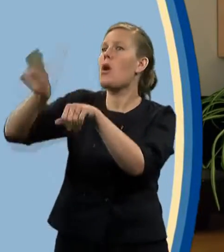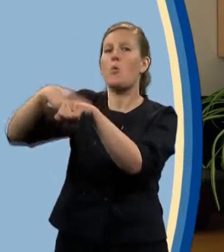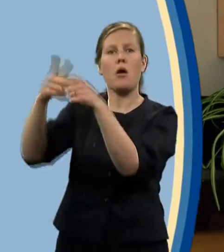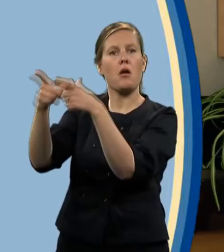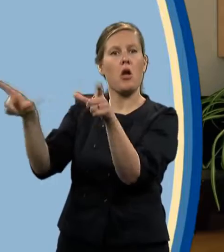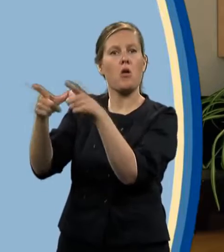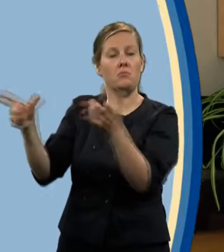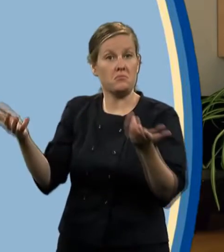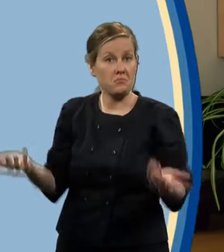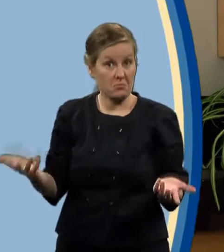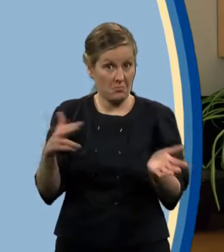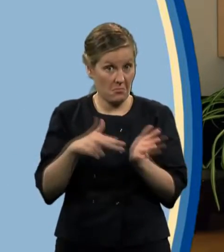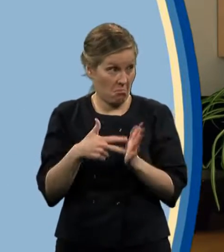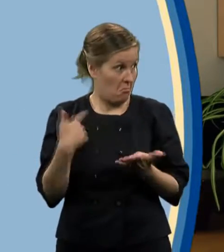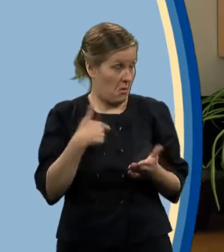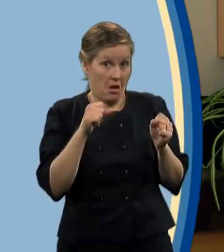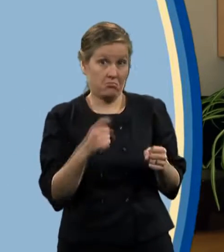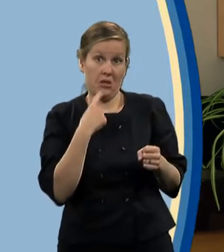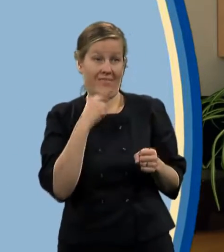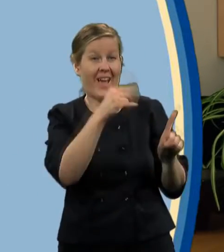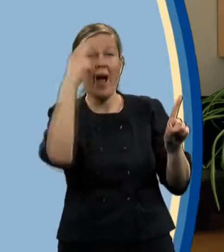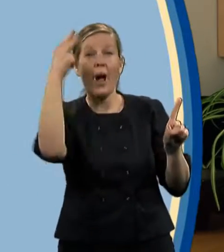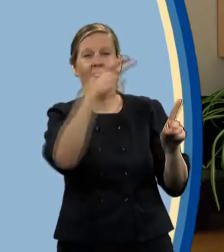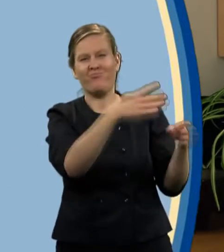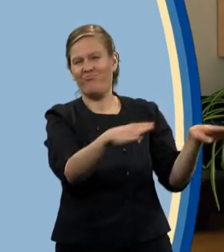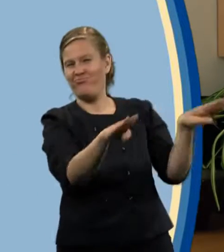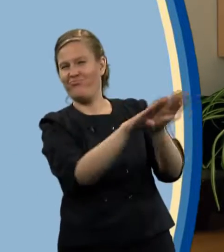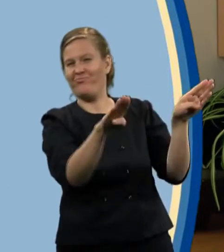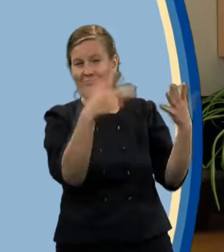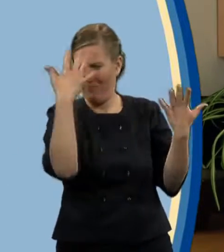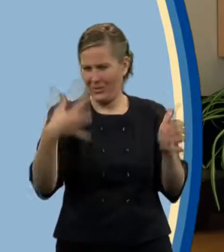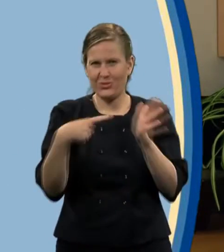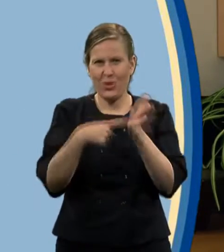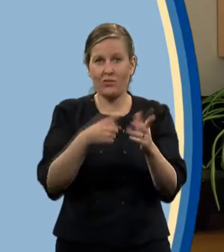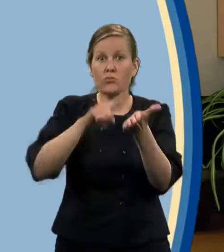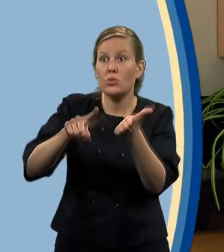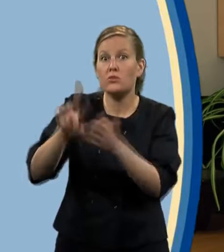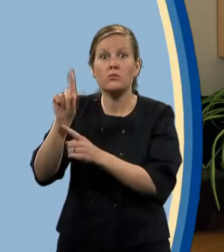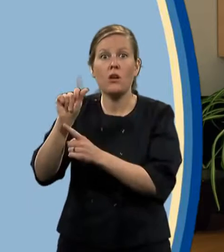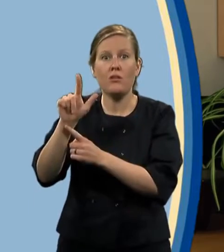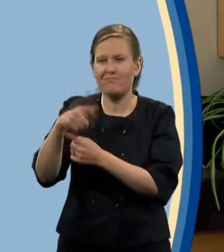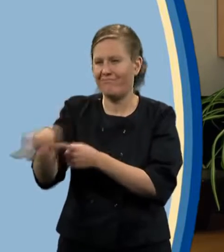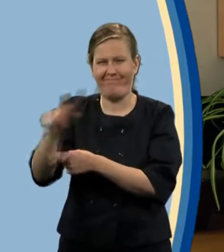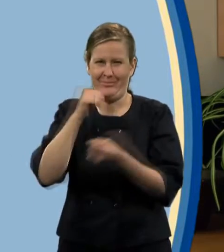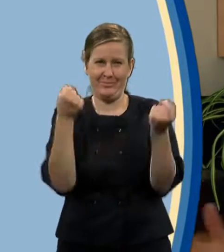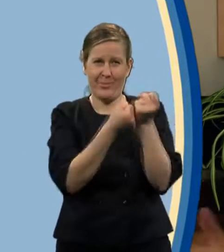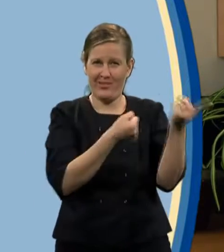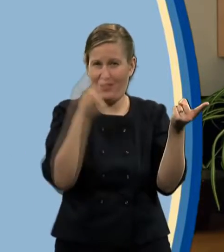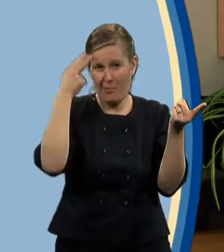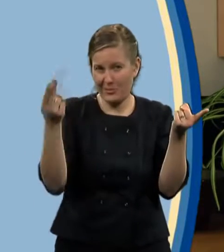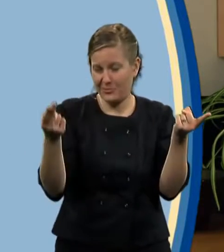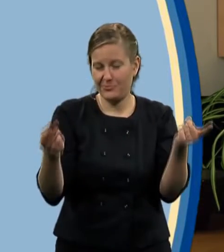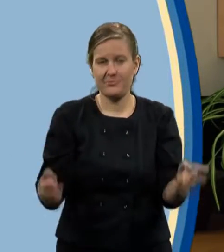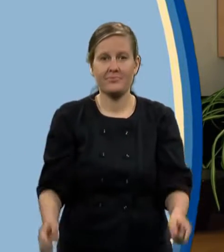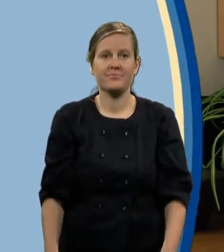are in natural language. So we thought, well, we can put that particular hypothesis to rest because the